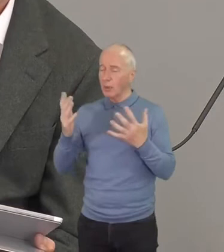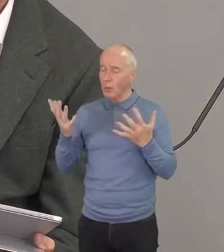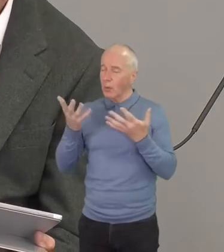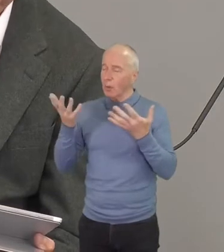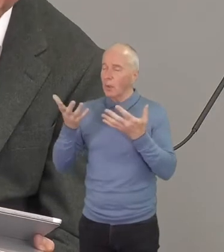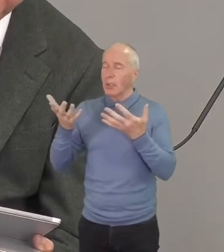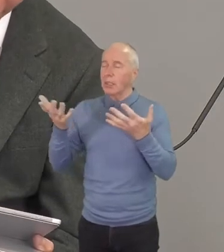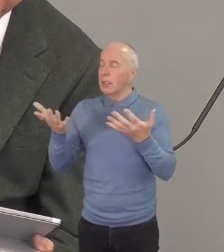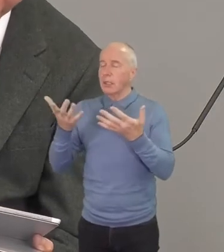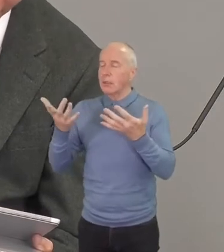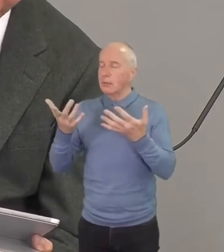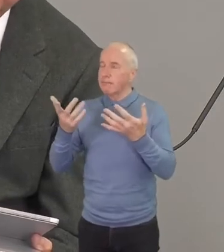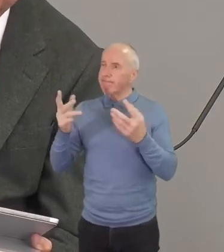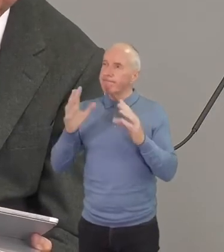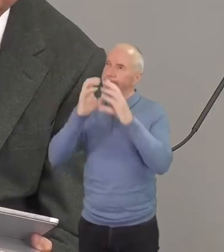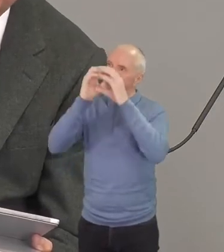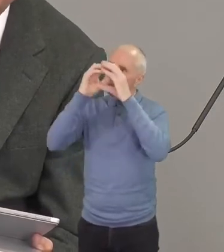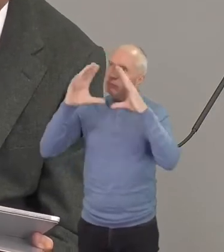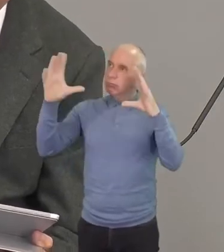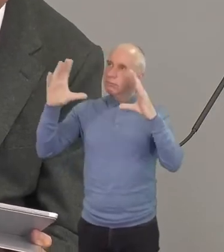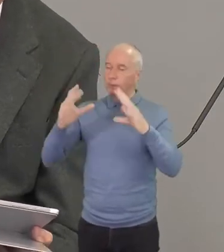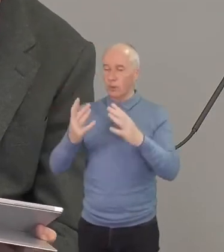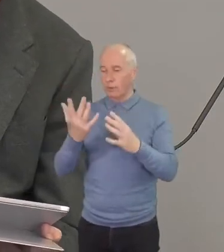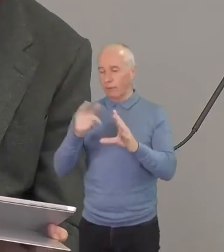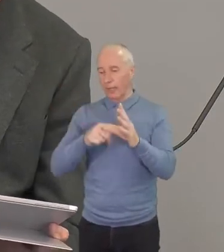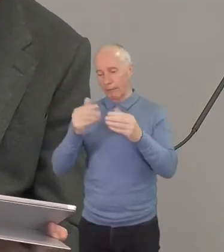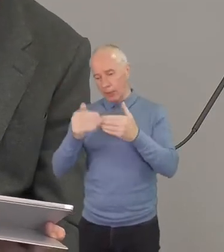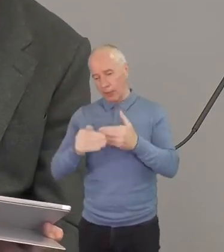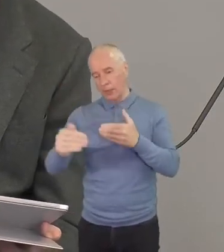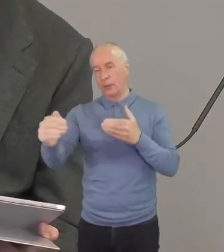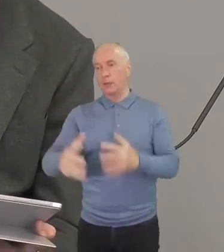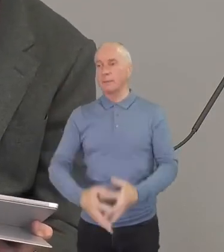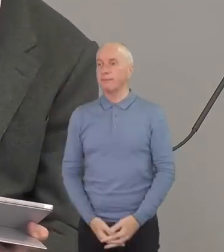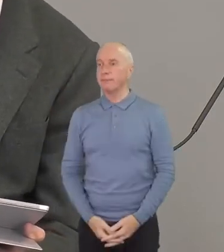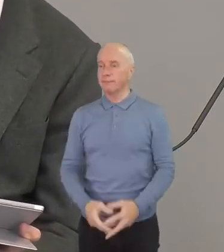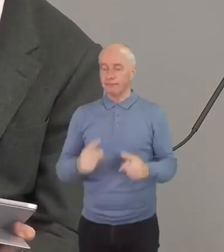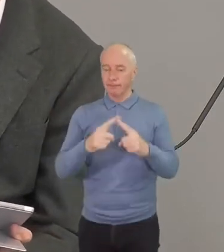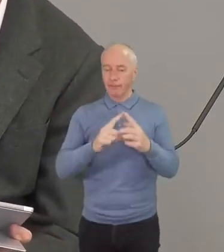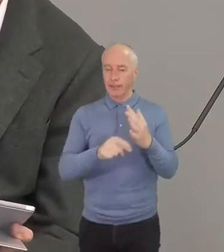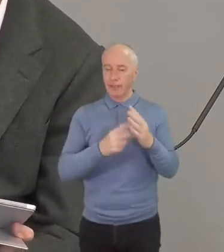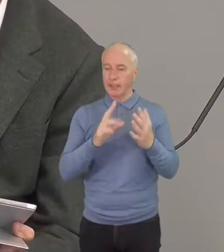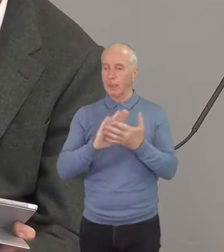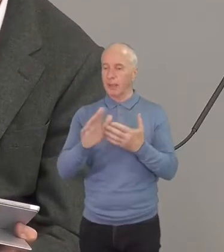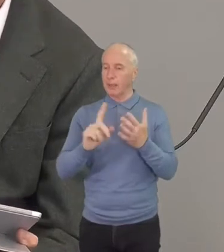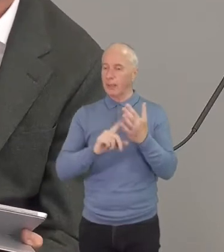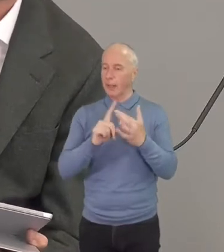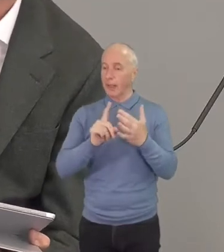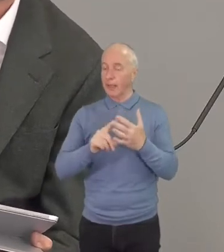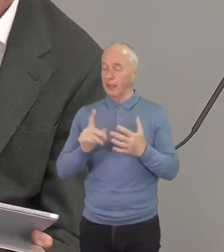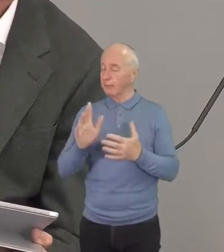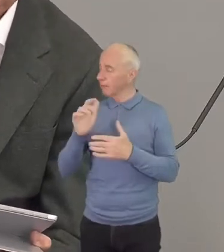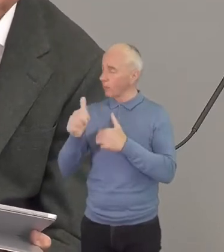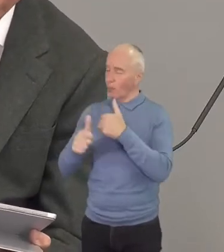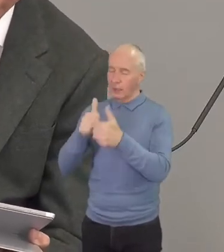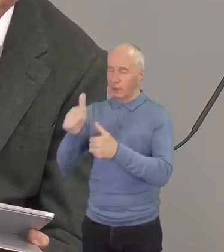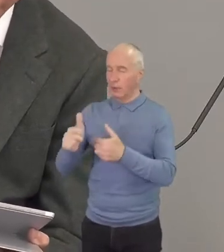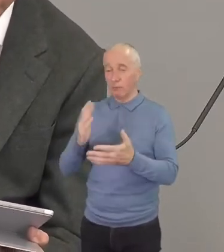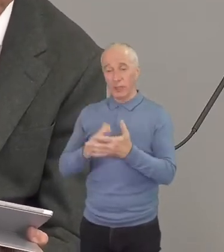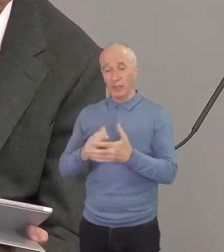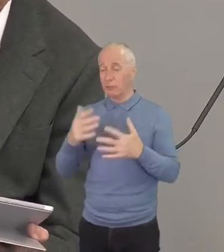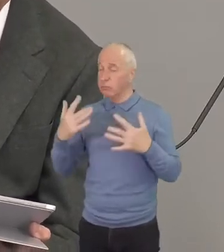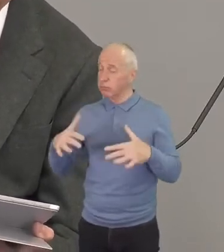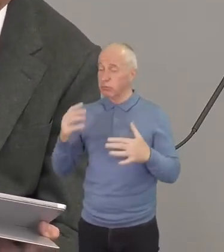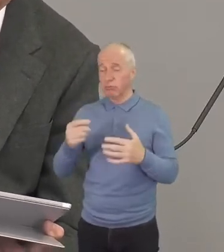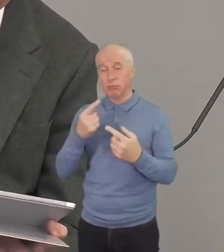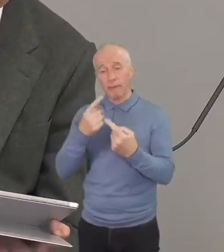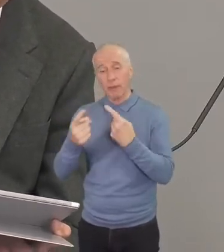next 5 years. A comment here from Elizabeth Lee, well done everyone, some excellent and inspiring information,